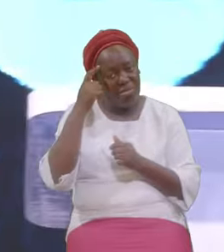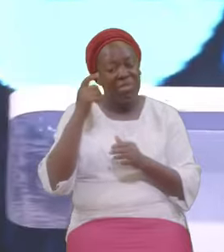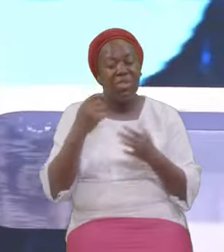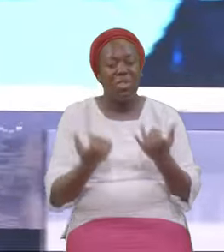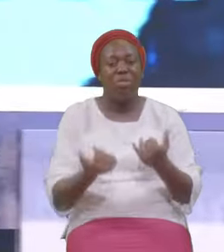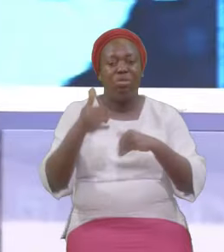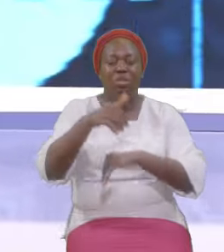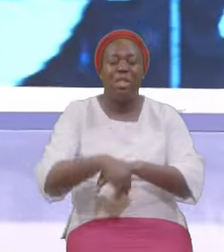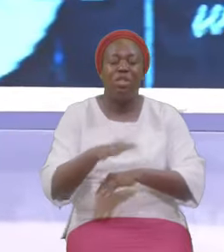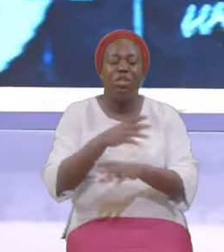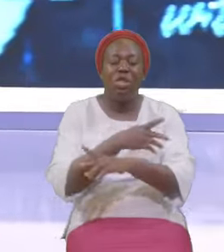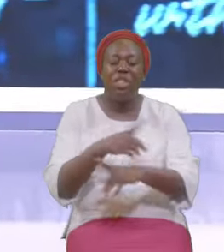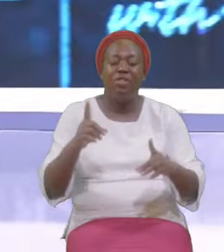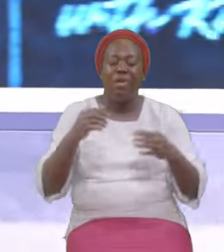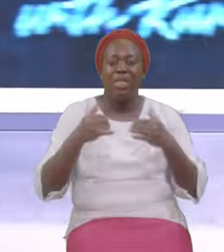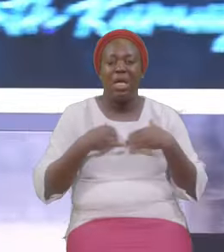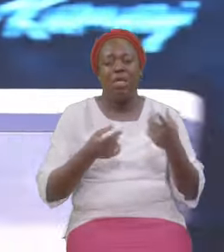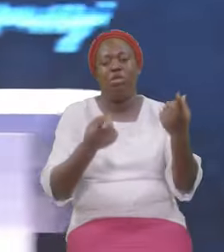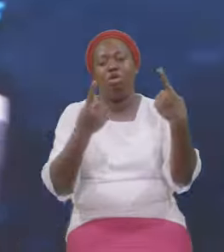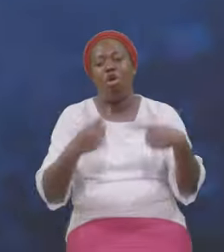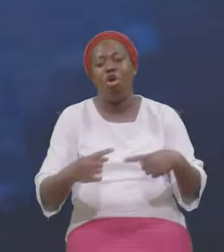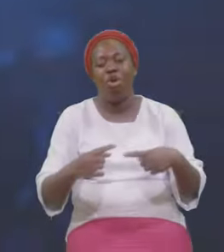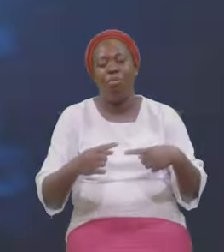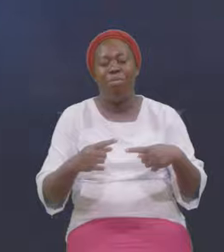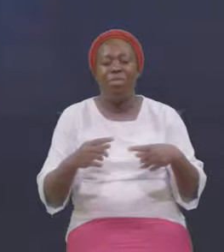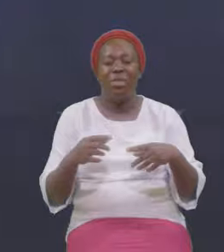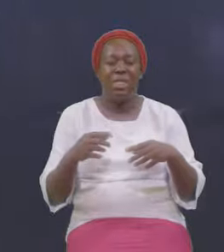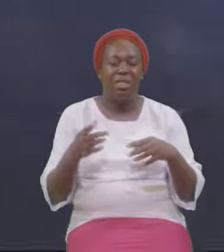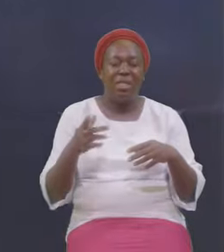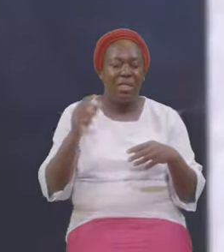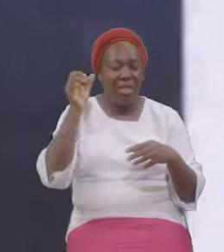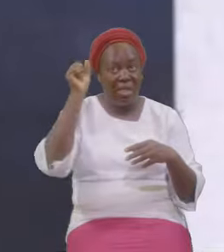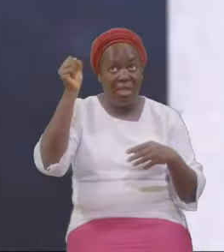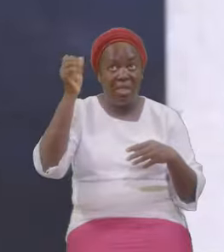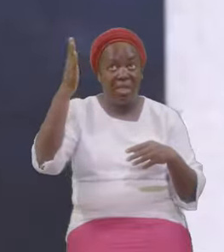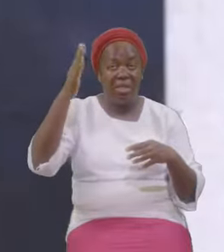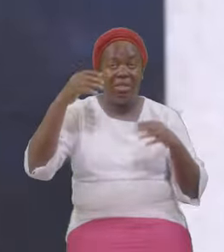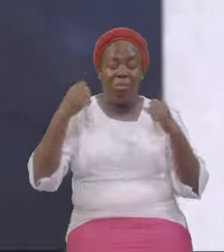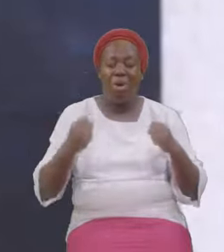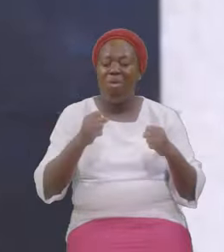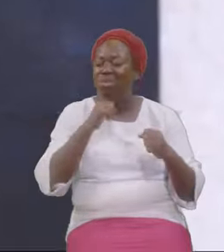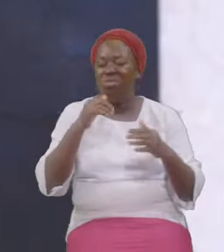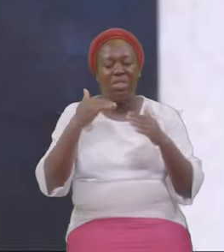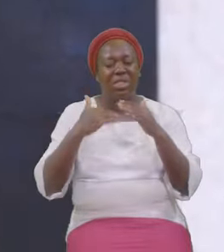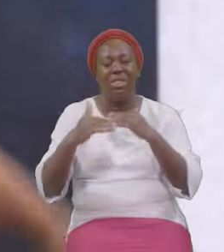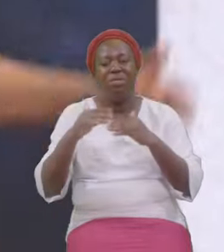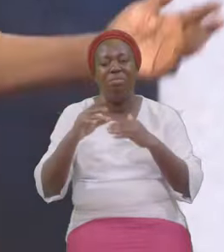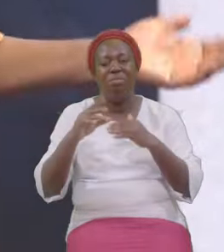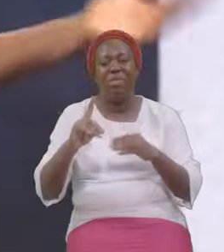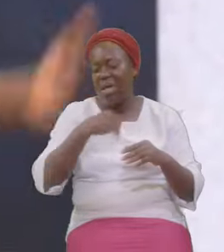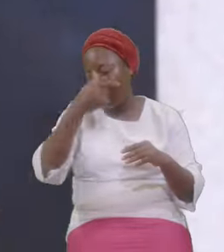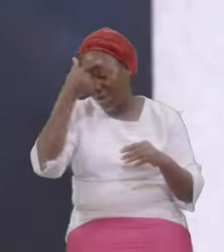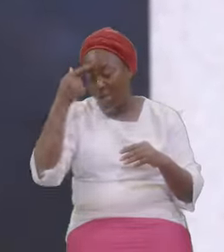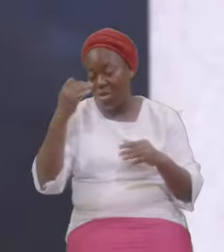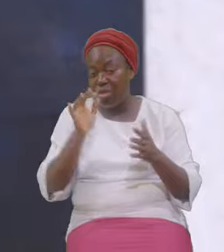has come. His power is unlimited. And because of that, he